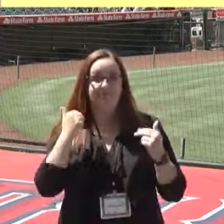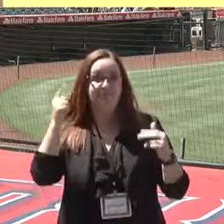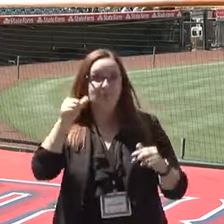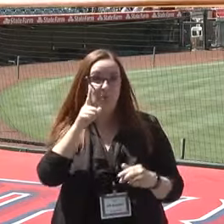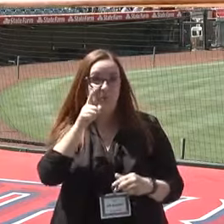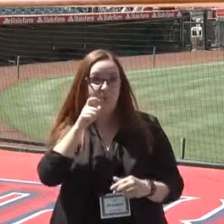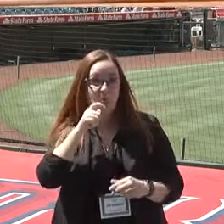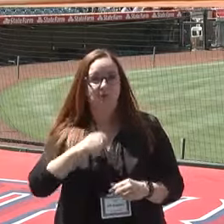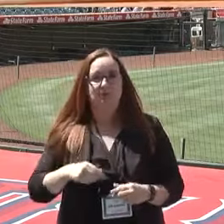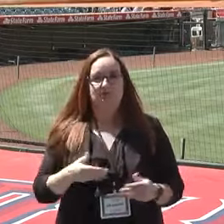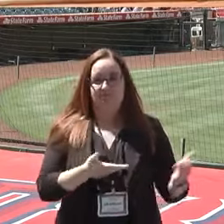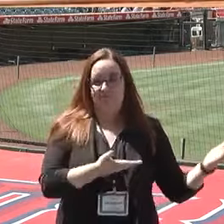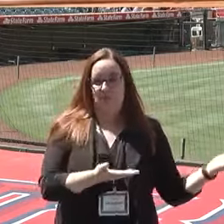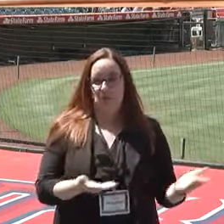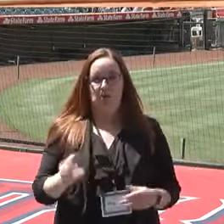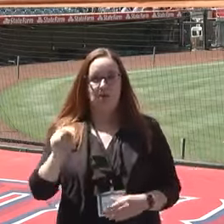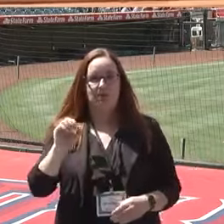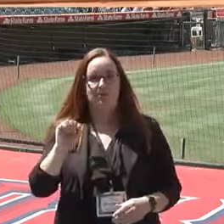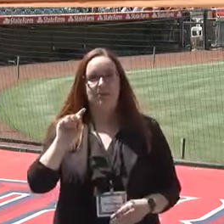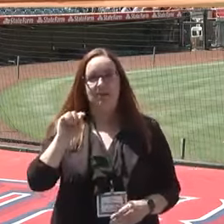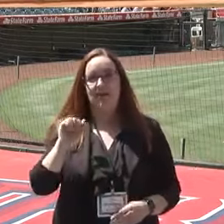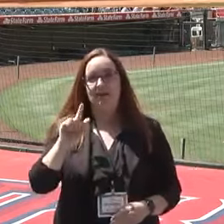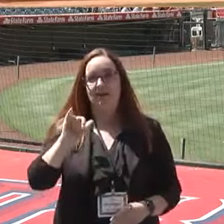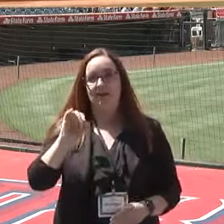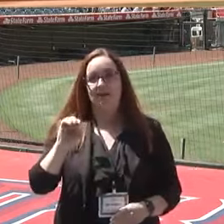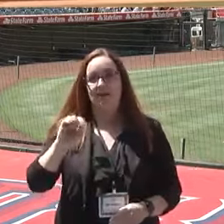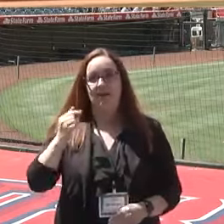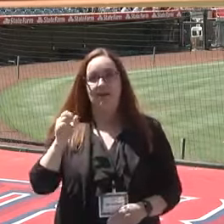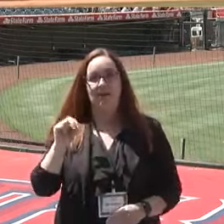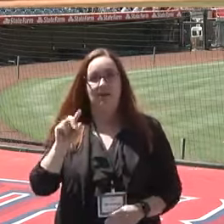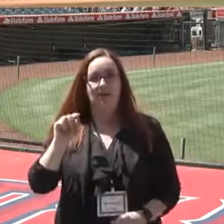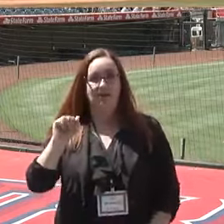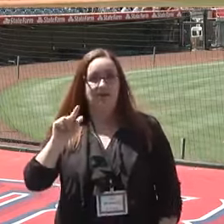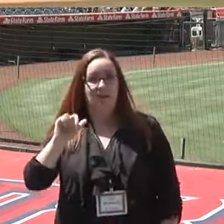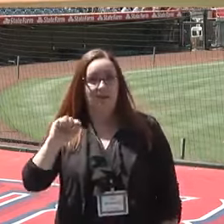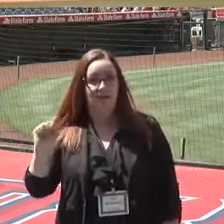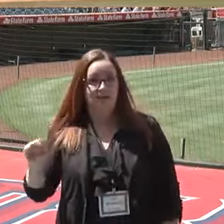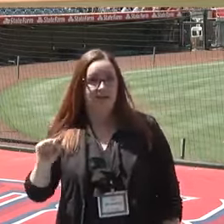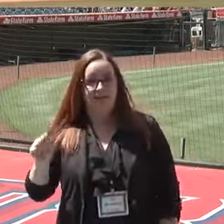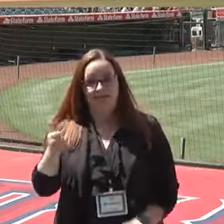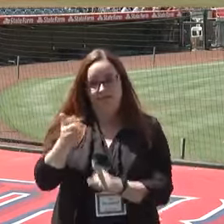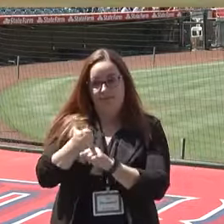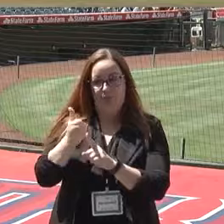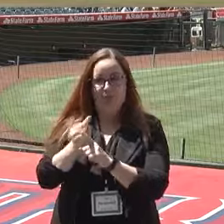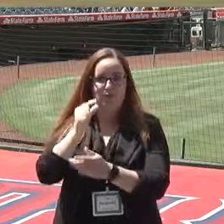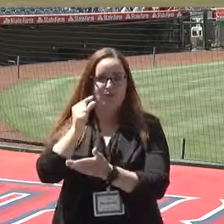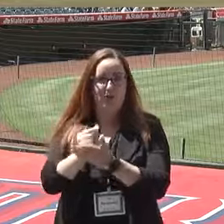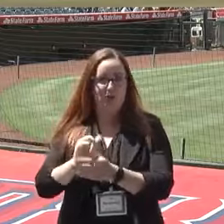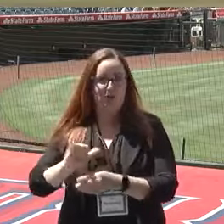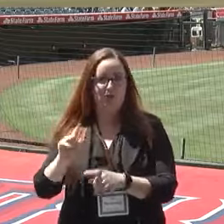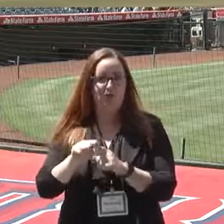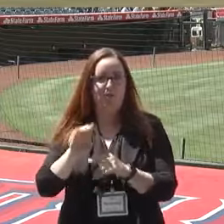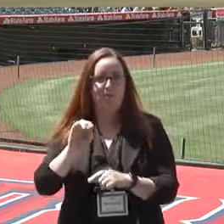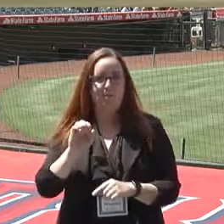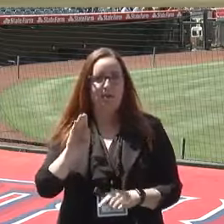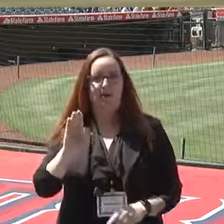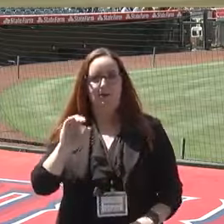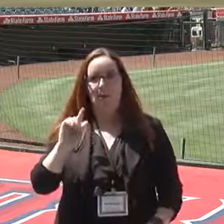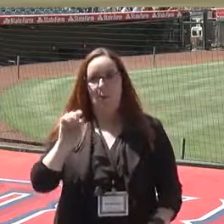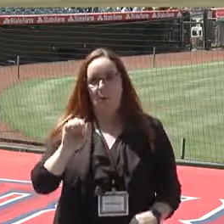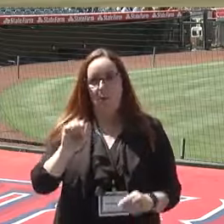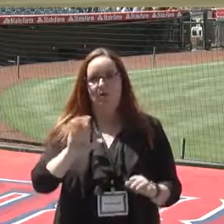today, please welcome Natalie Gonzalez, also a graduate of the Bob Cole Conservatory of Music.